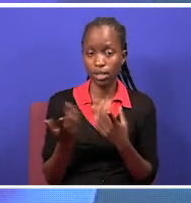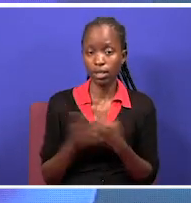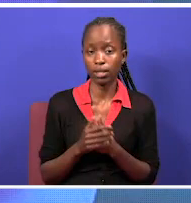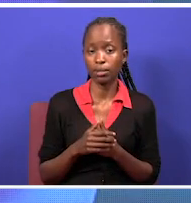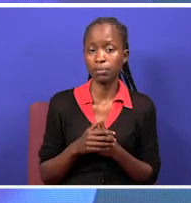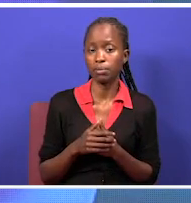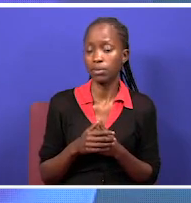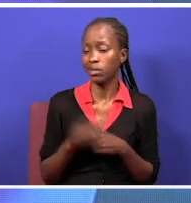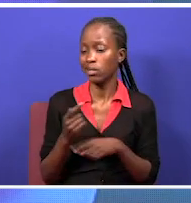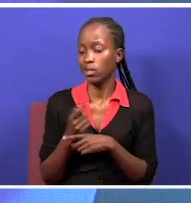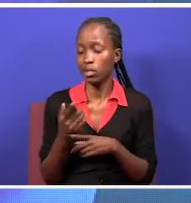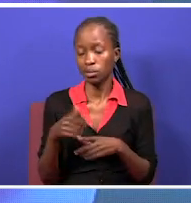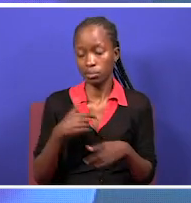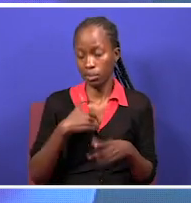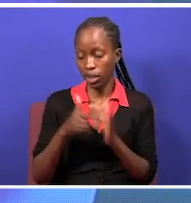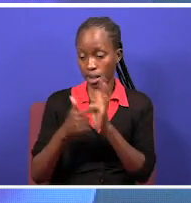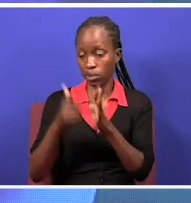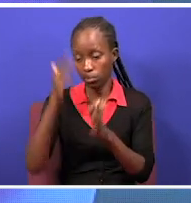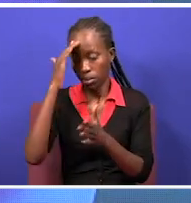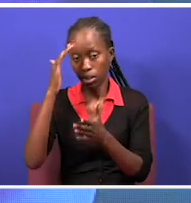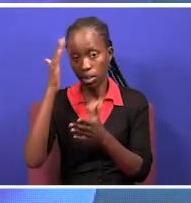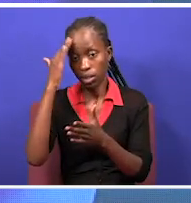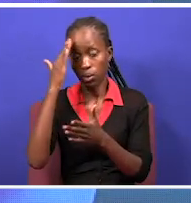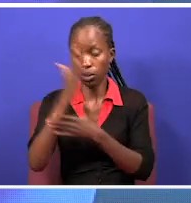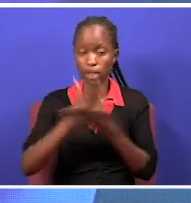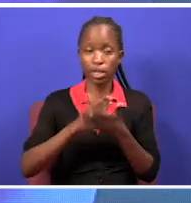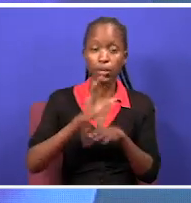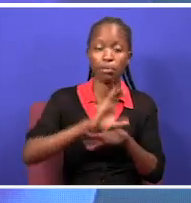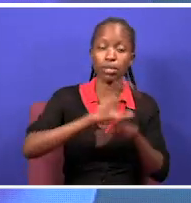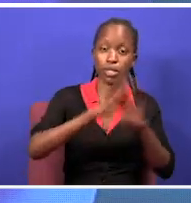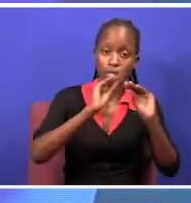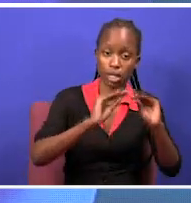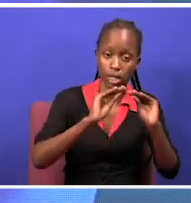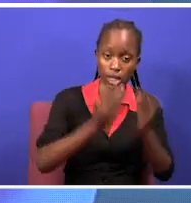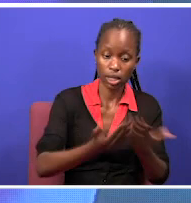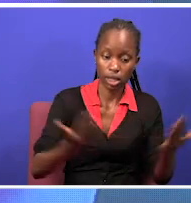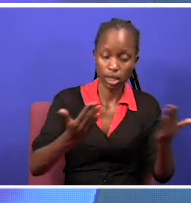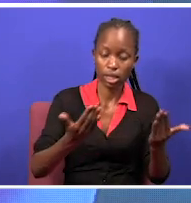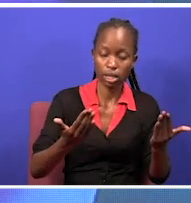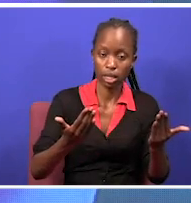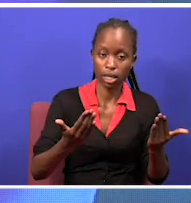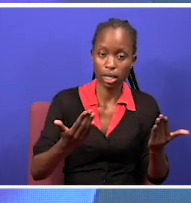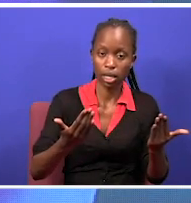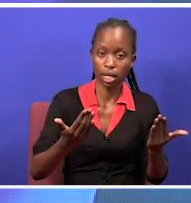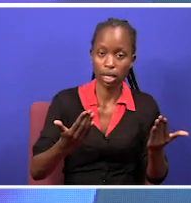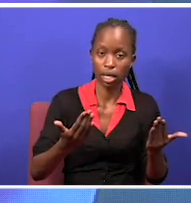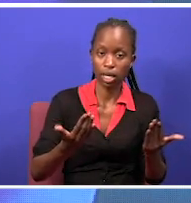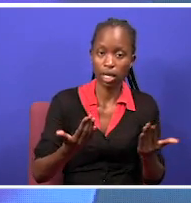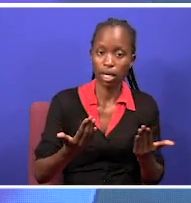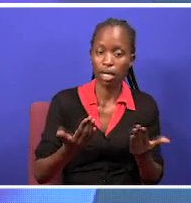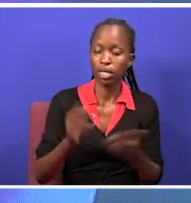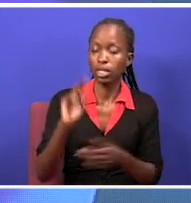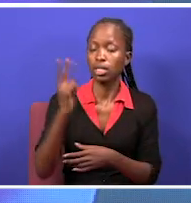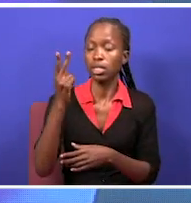Doctrines, I know, like in the mainline churches, they teach the children through catechism. 2